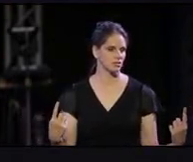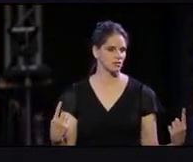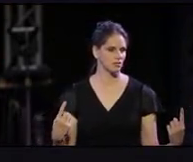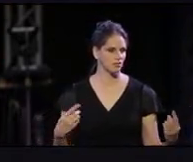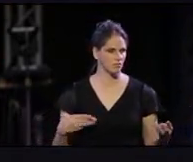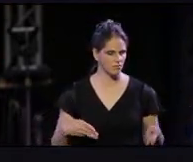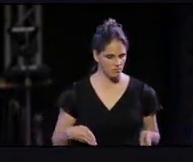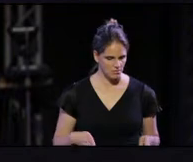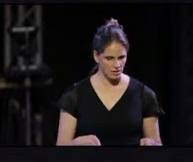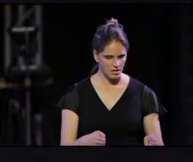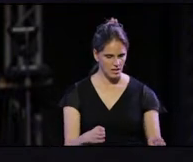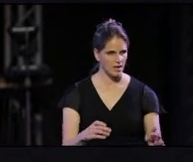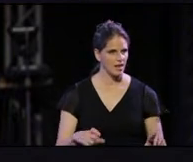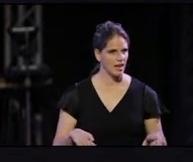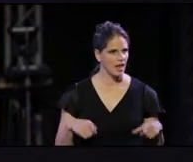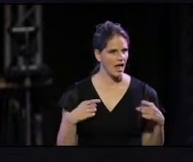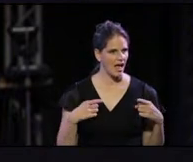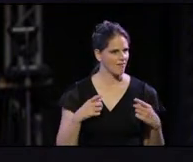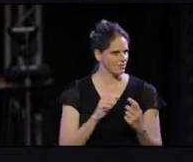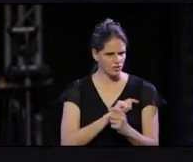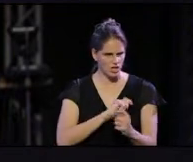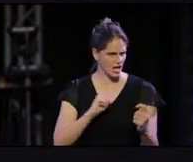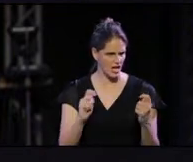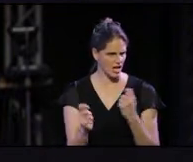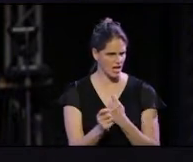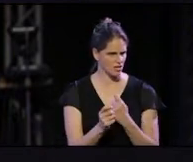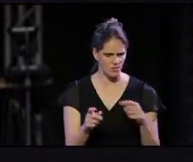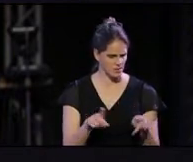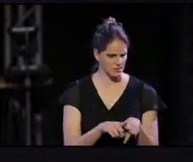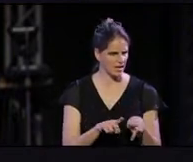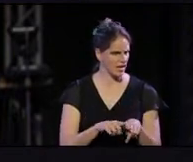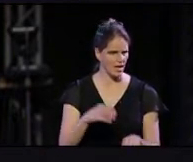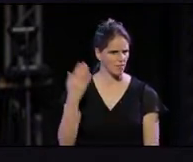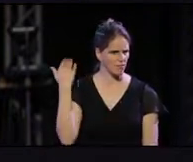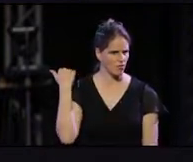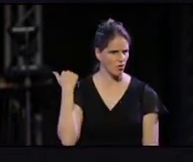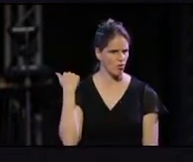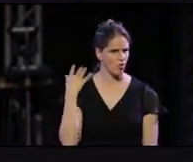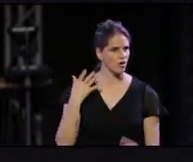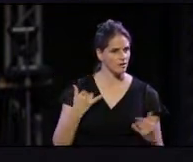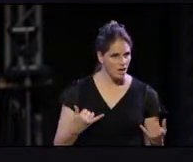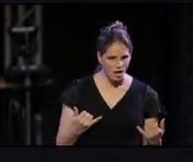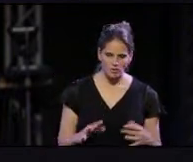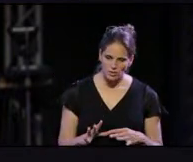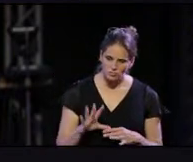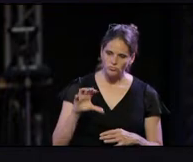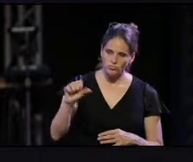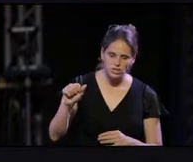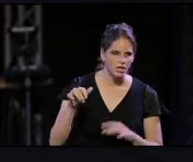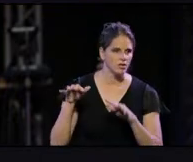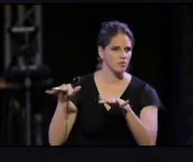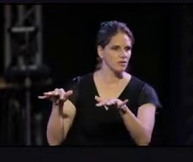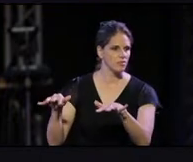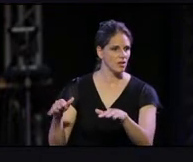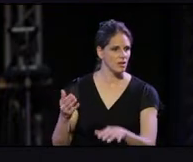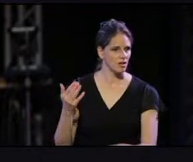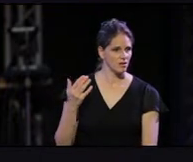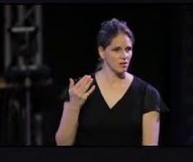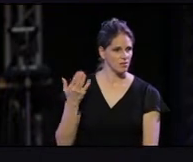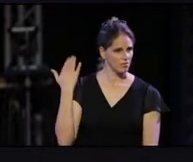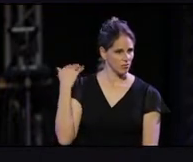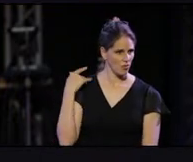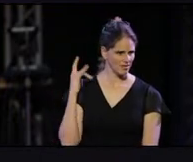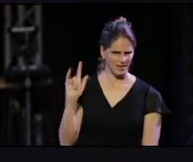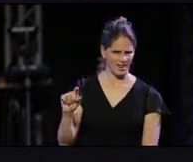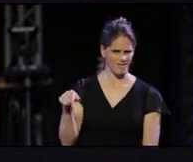we didn't understand before. All of a sudden, we are reaching out to people we didn't know before, didn't love before, because